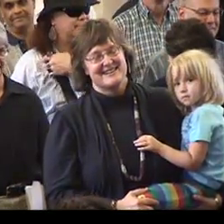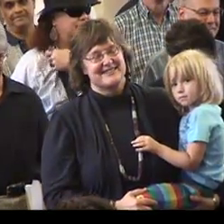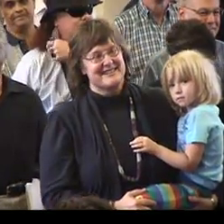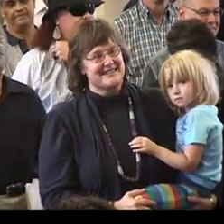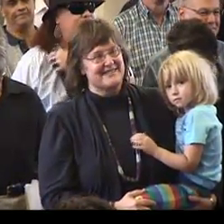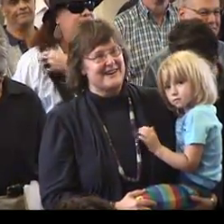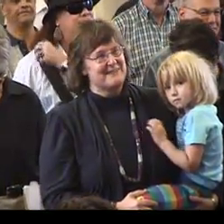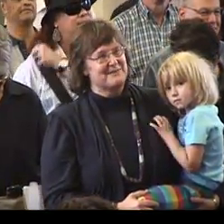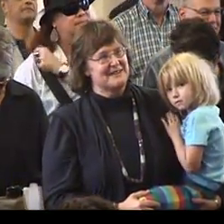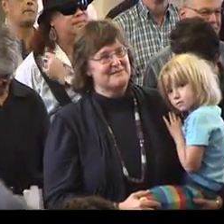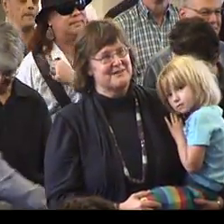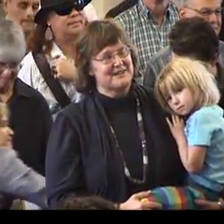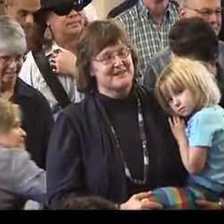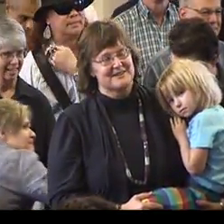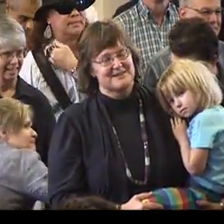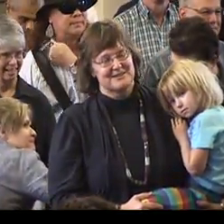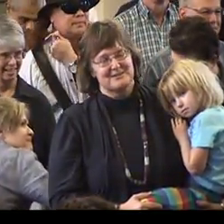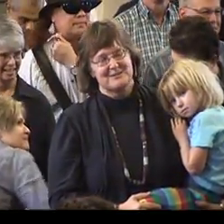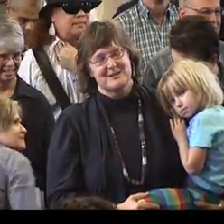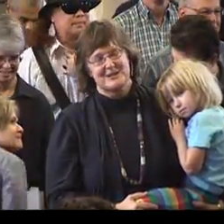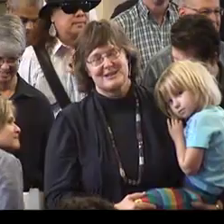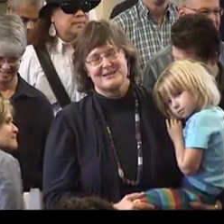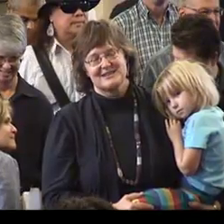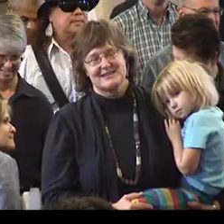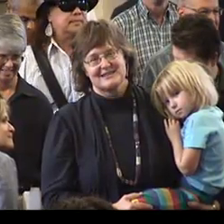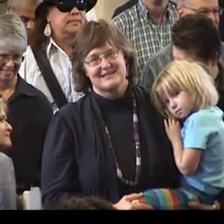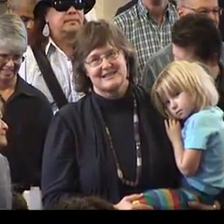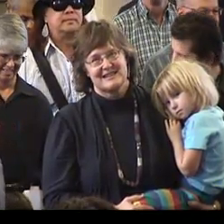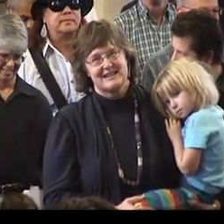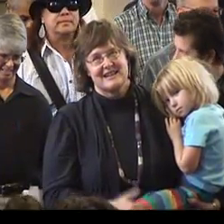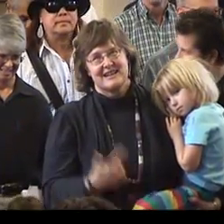There's another reason why I believe we are called to do what we are called